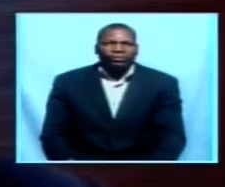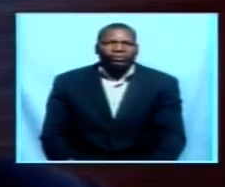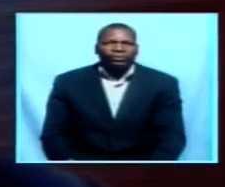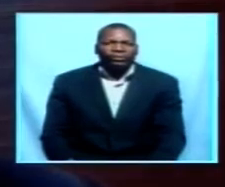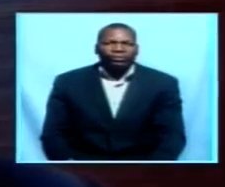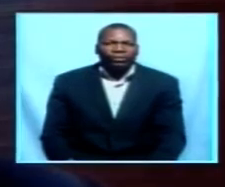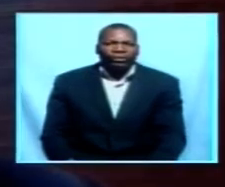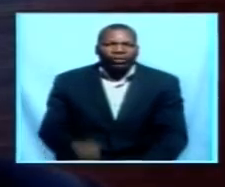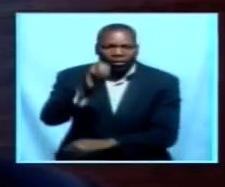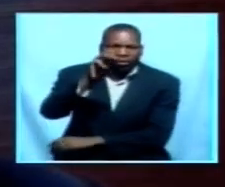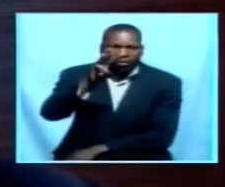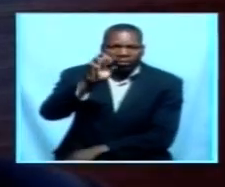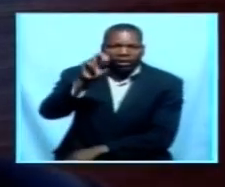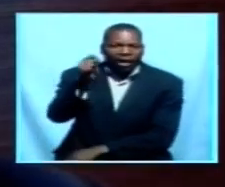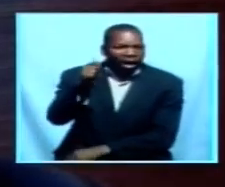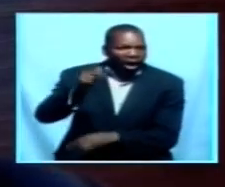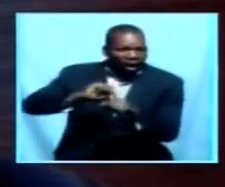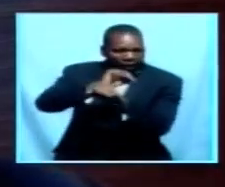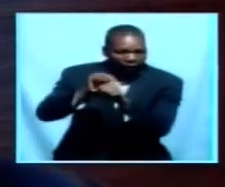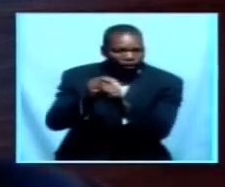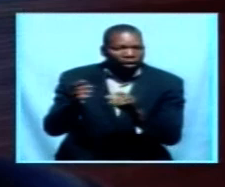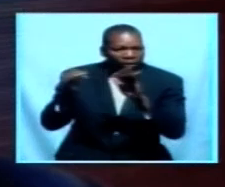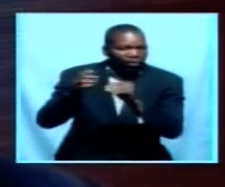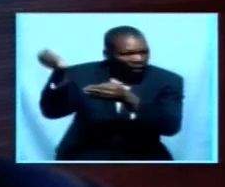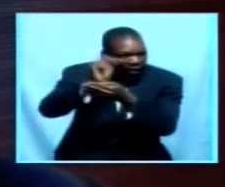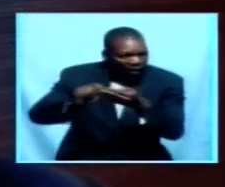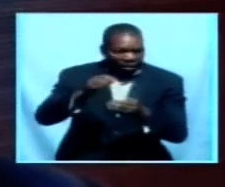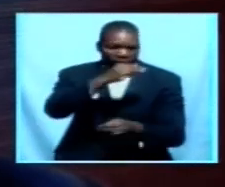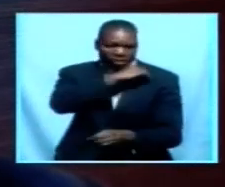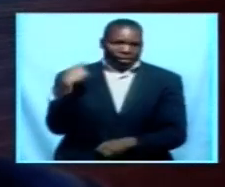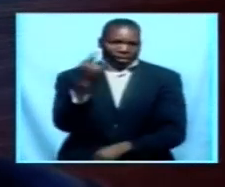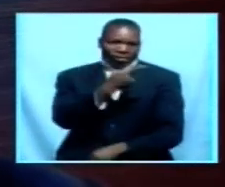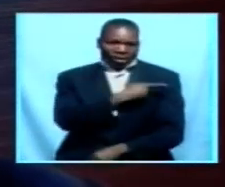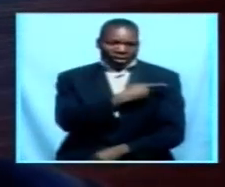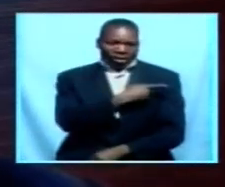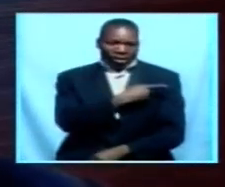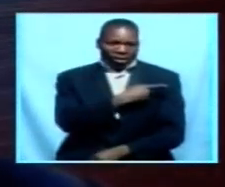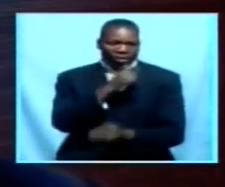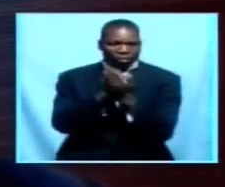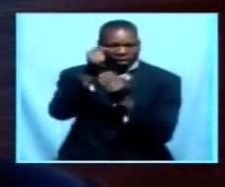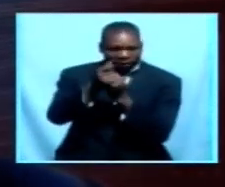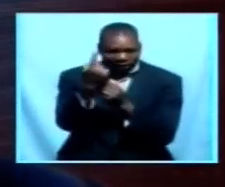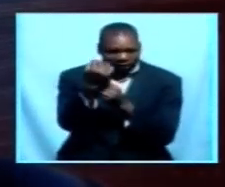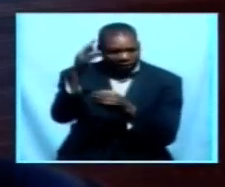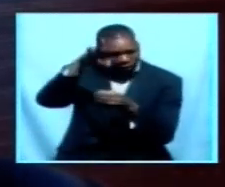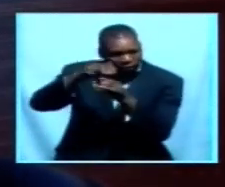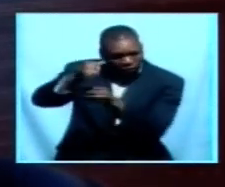Clerk of the National Assembly, Doris Mwinga, congratulates members of Parliament who emerged victorious in the August 11